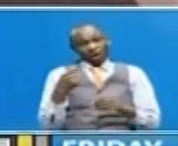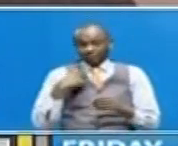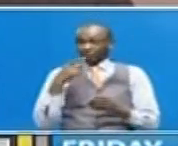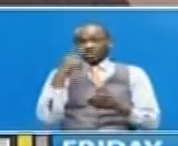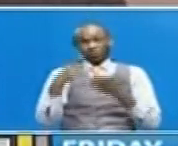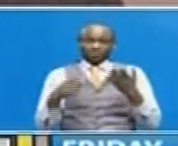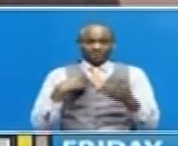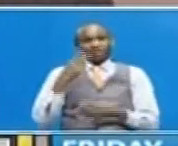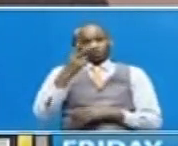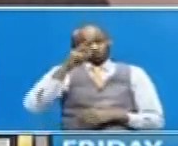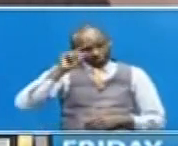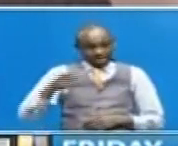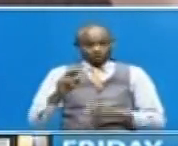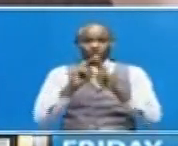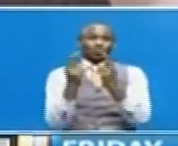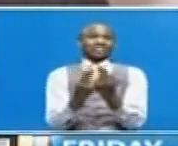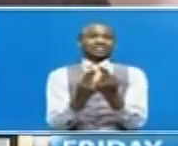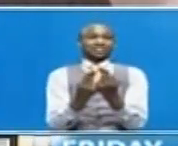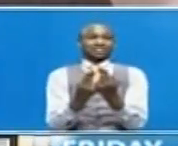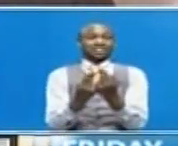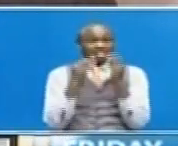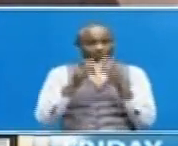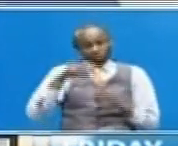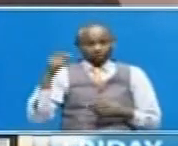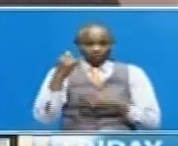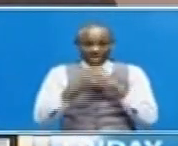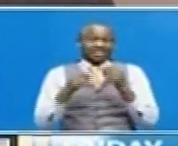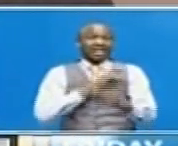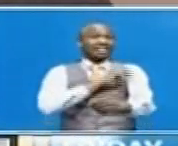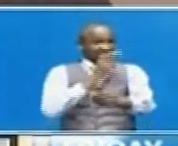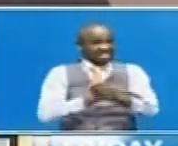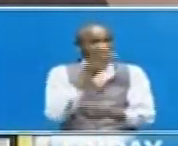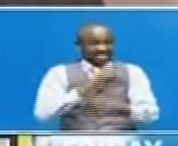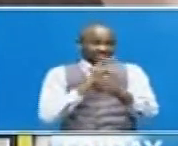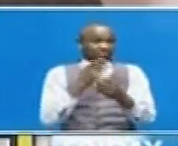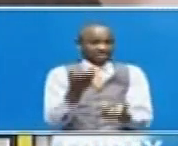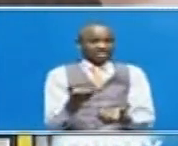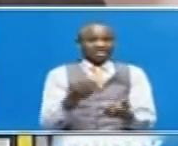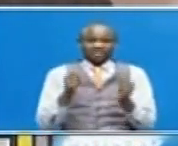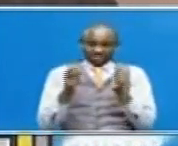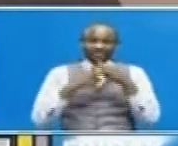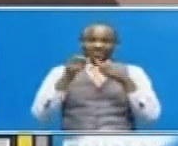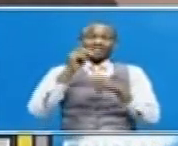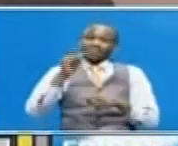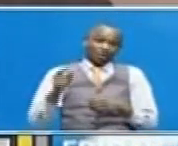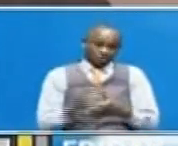estimated at 2 million units. If you go to a country like Nigeria, it's 17